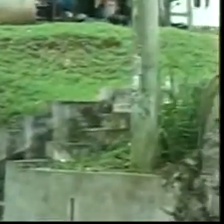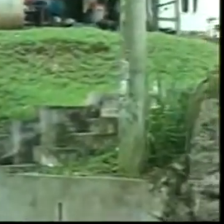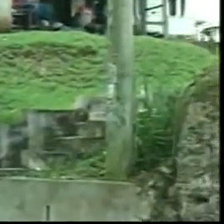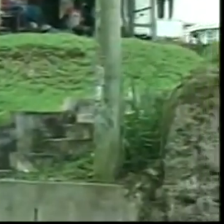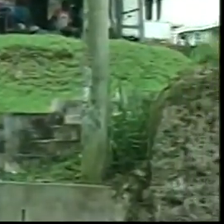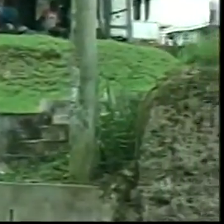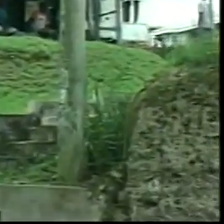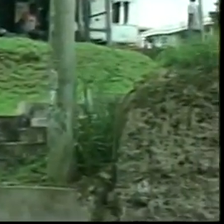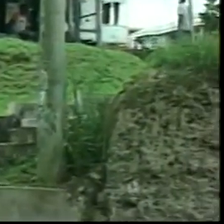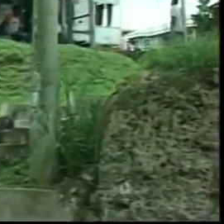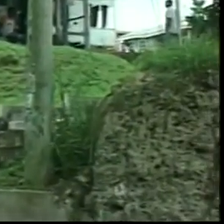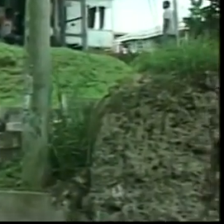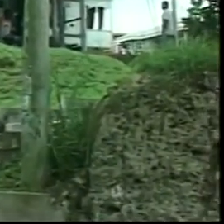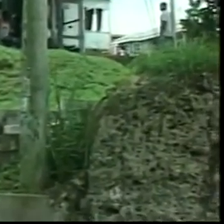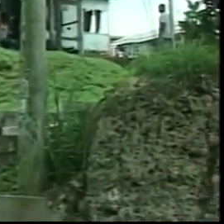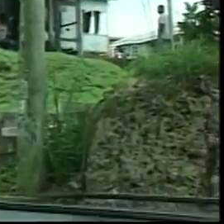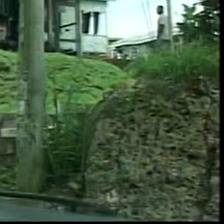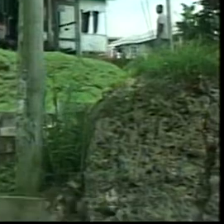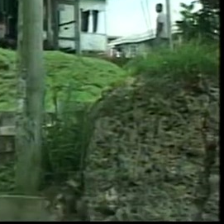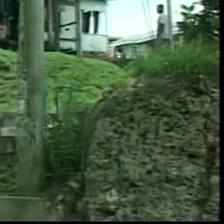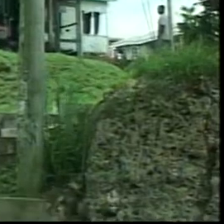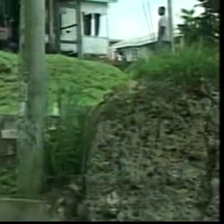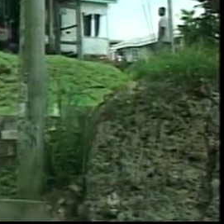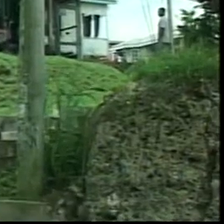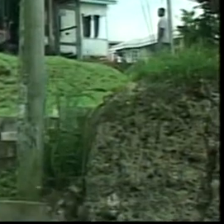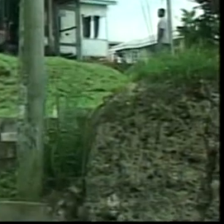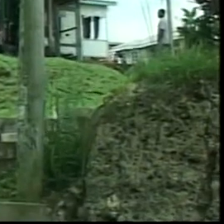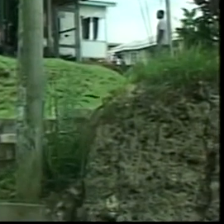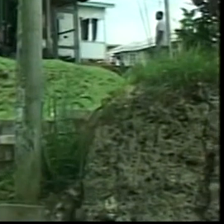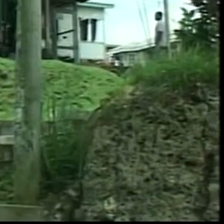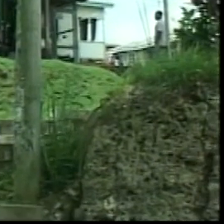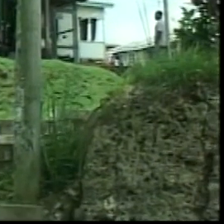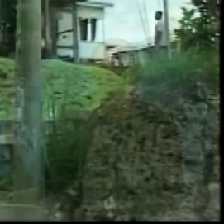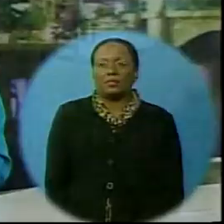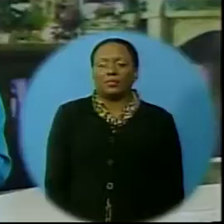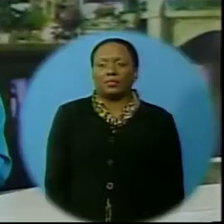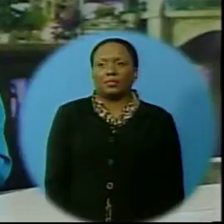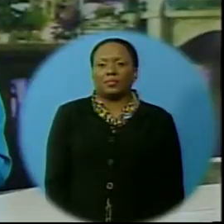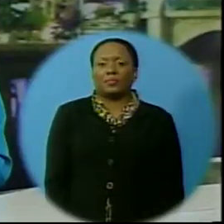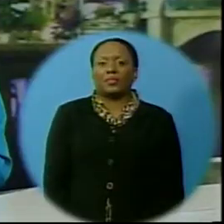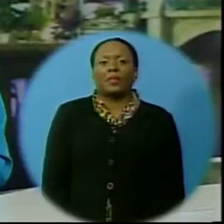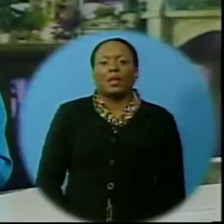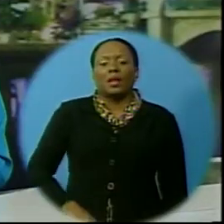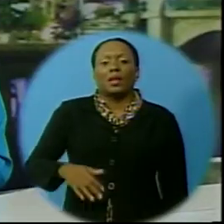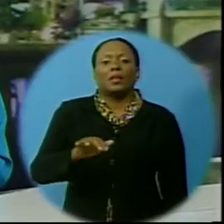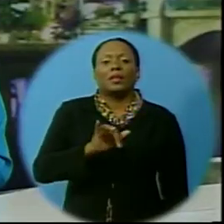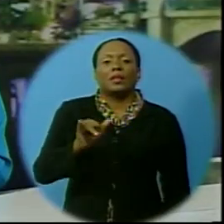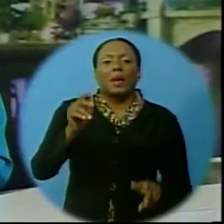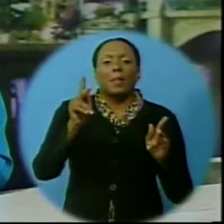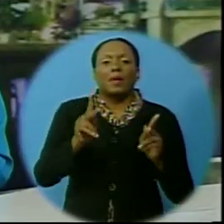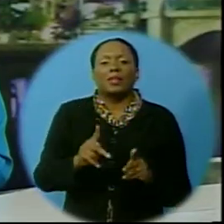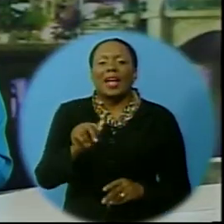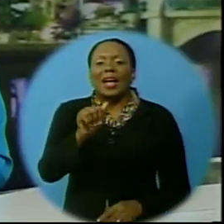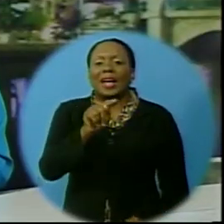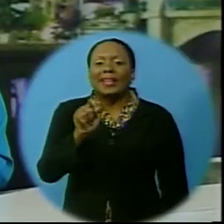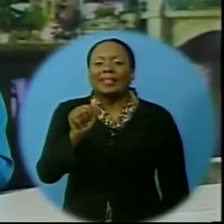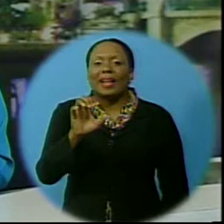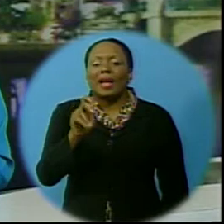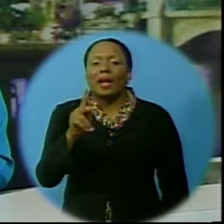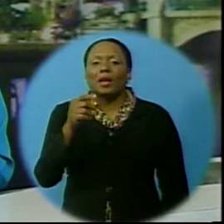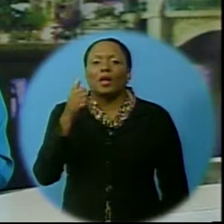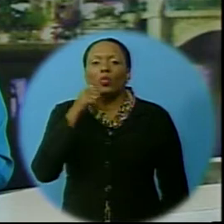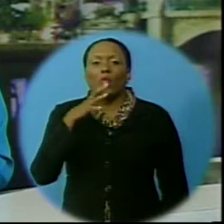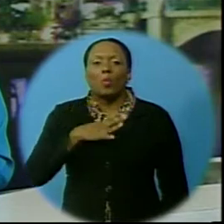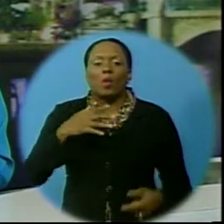the QEH by ambulance, suffering from wounds to both wrists, which are believed to be self-inflicted. He is currently